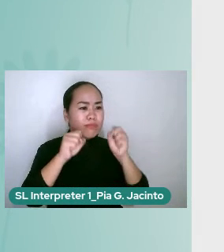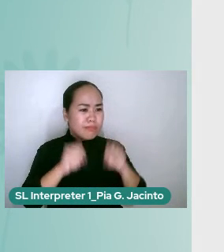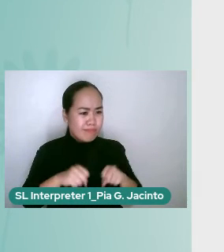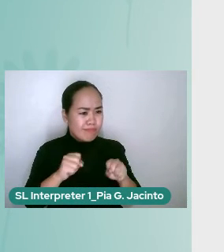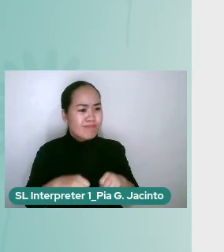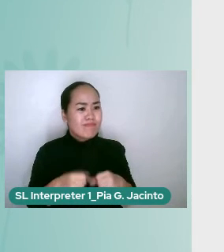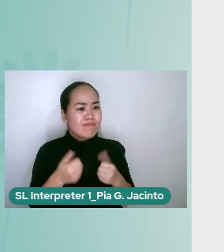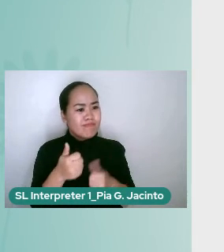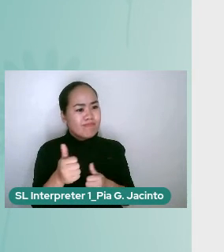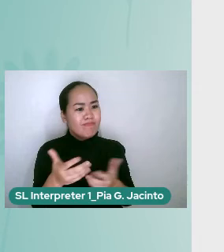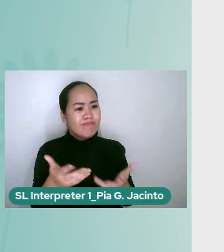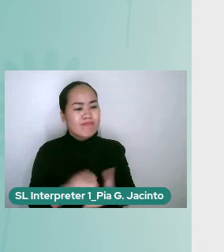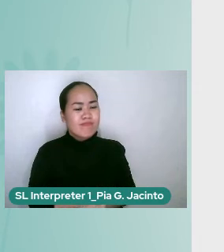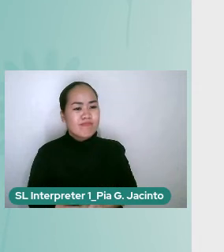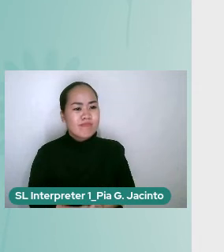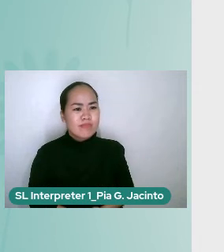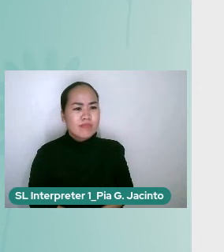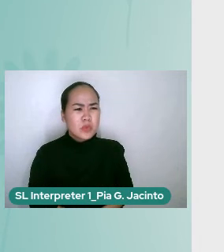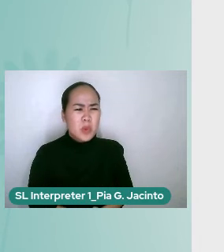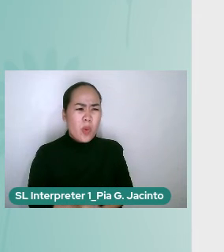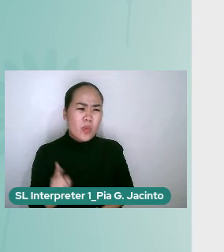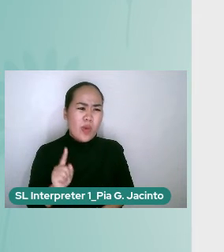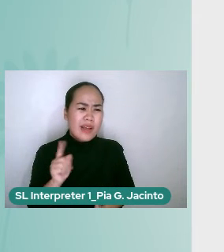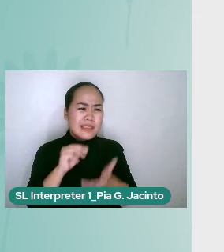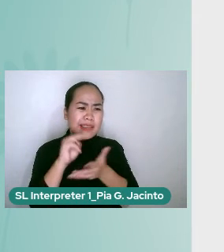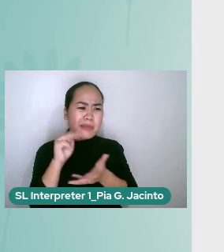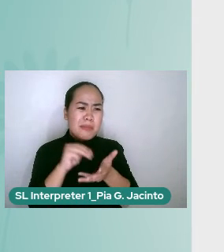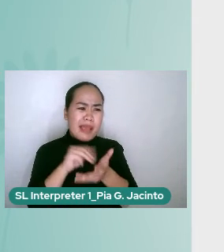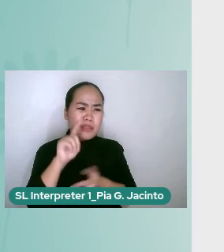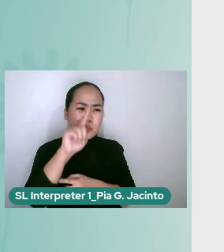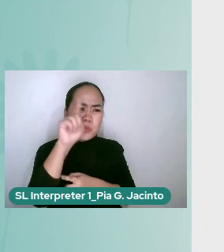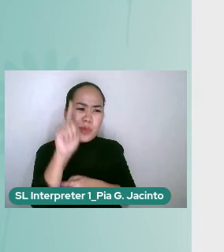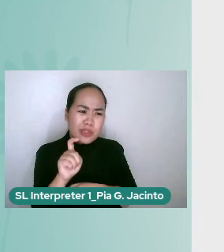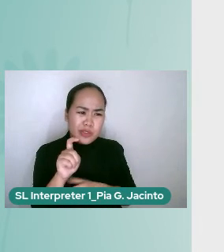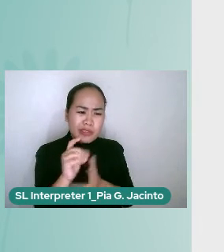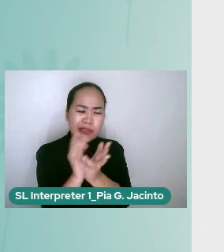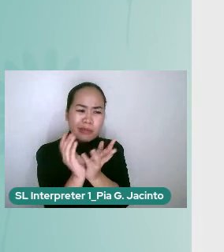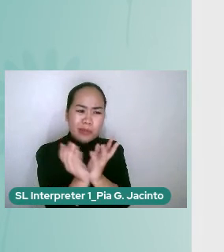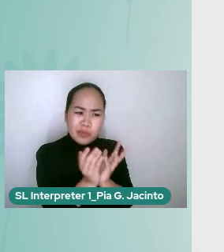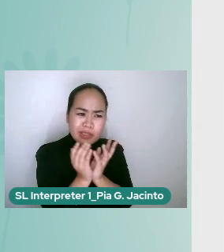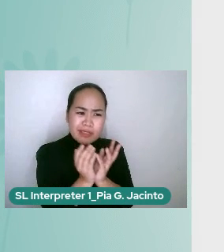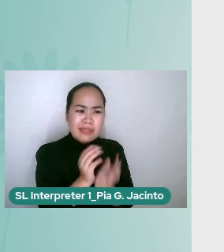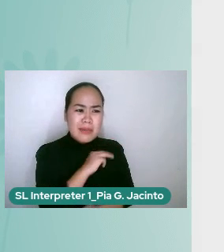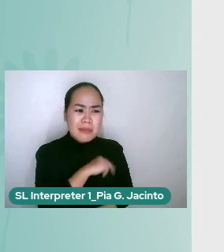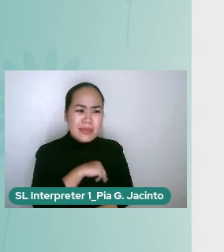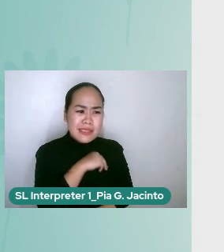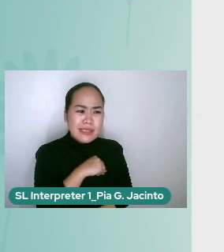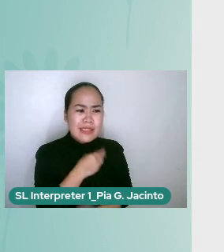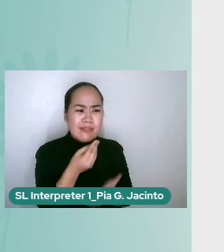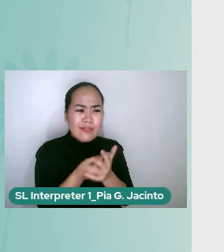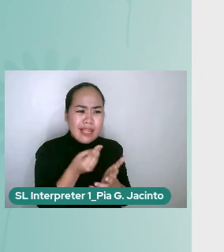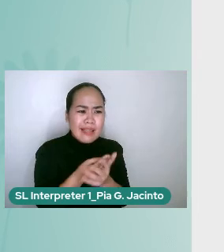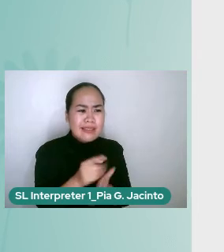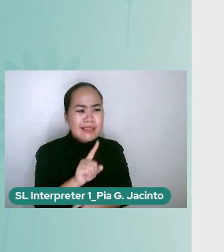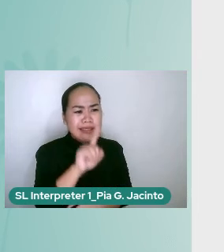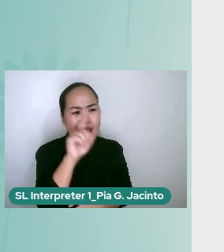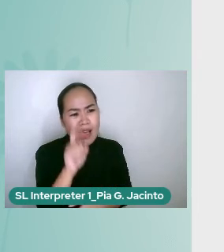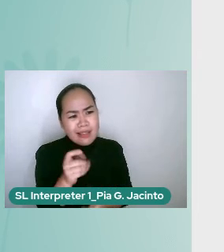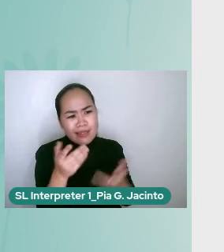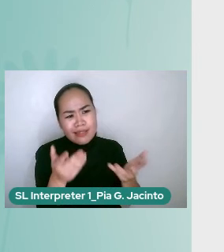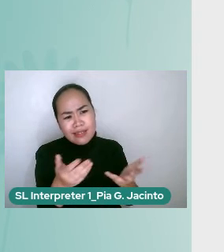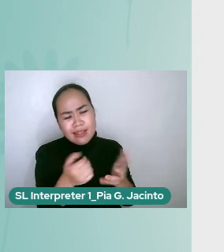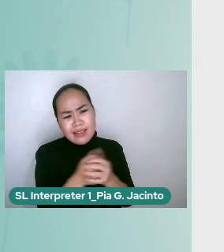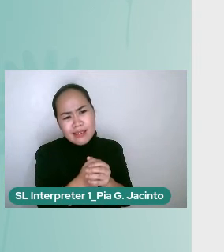So one of the main questions the communities or ministries of finance will ask is